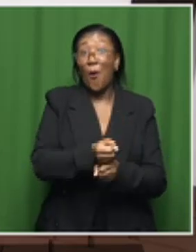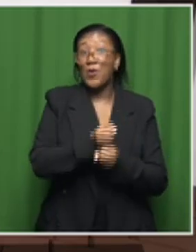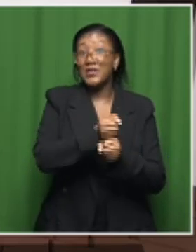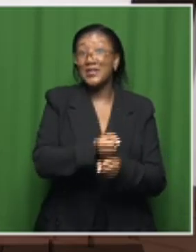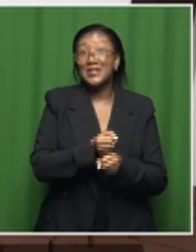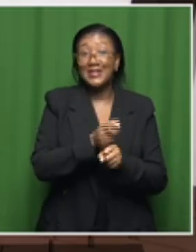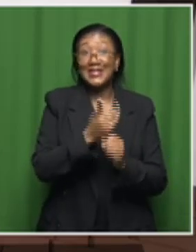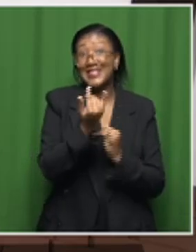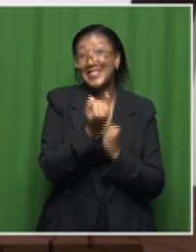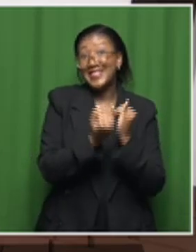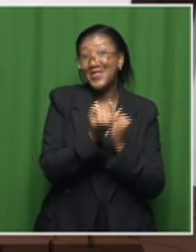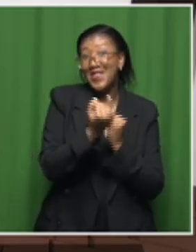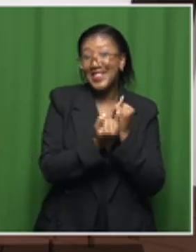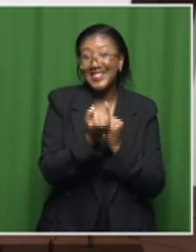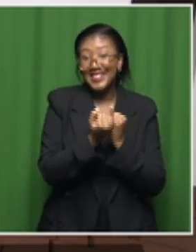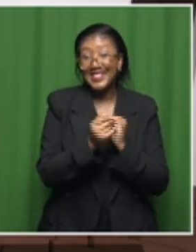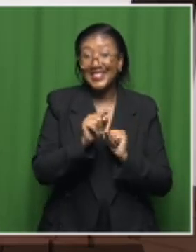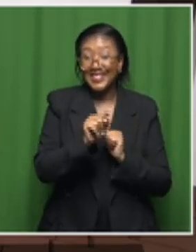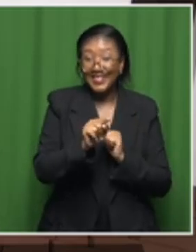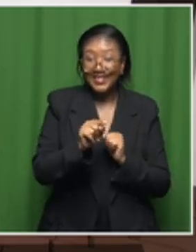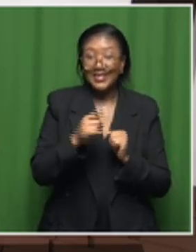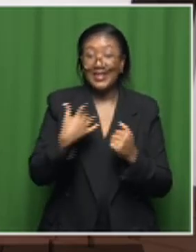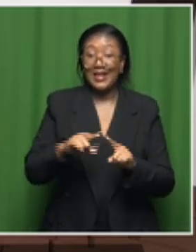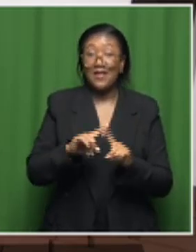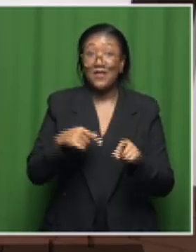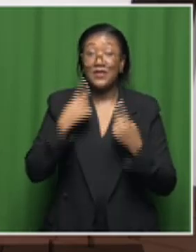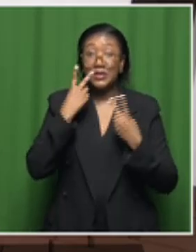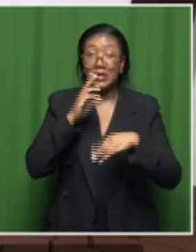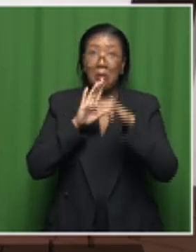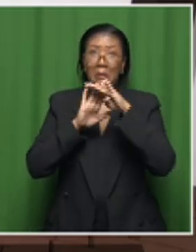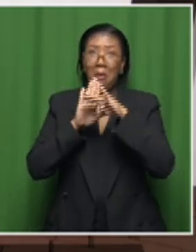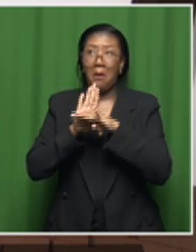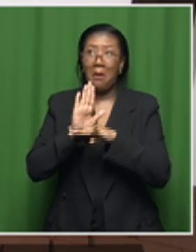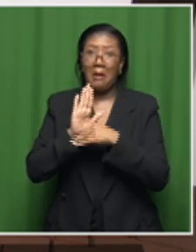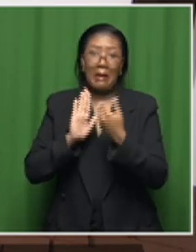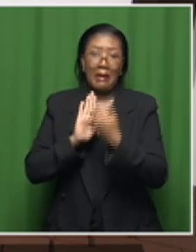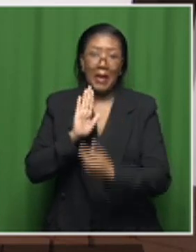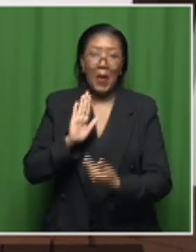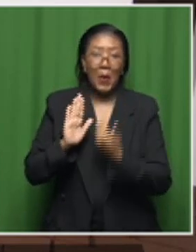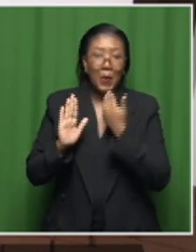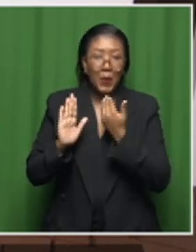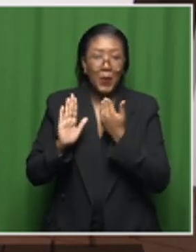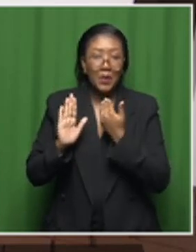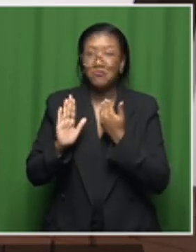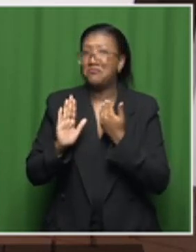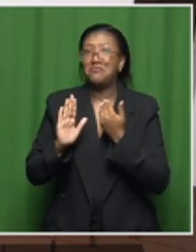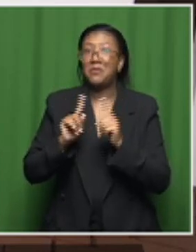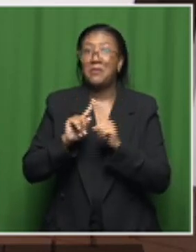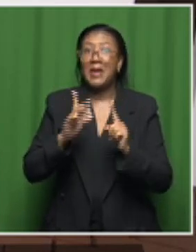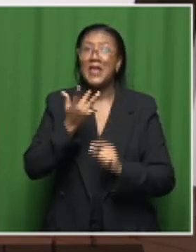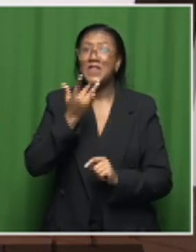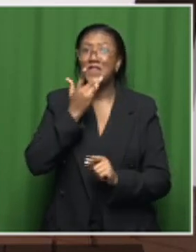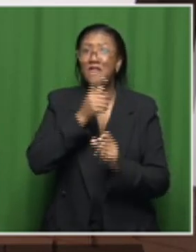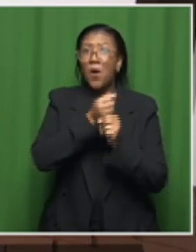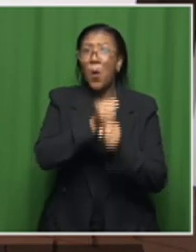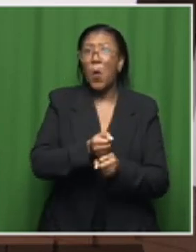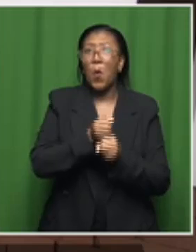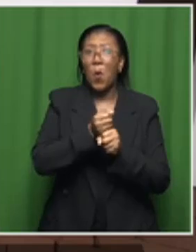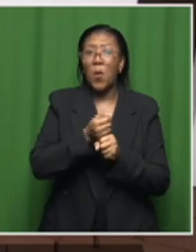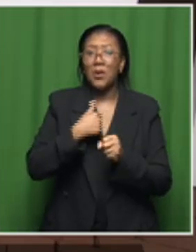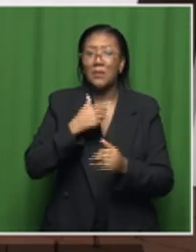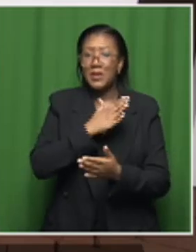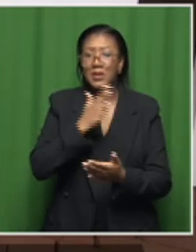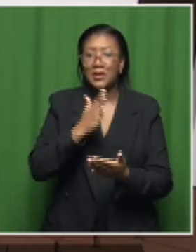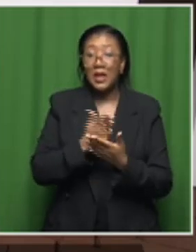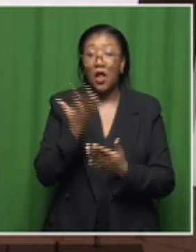seen the lineup, but I can tell you what, I sort of had a look and see who perhaps the favorite is. And I know last year's winner was